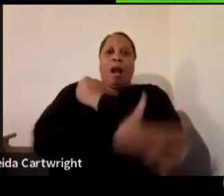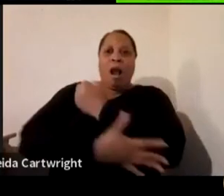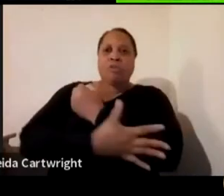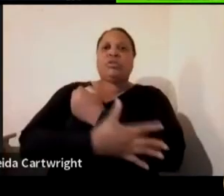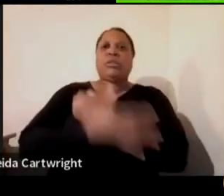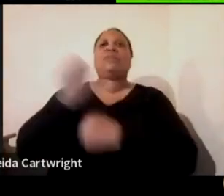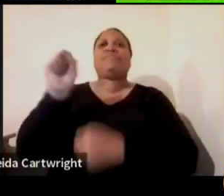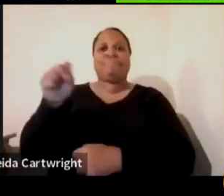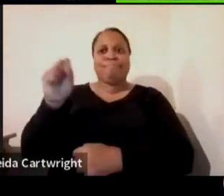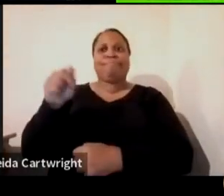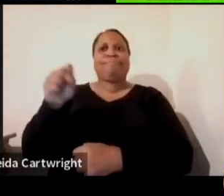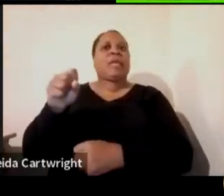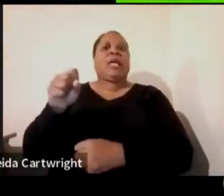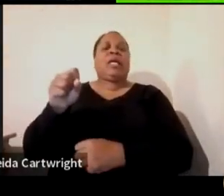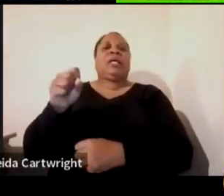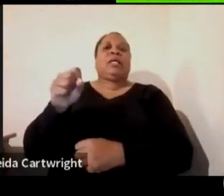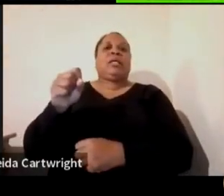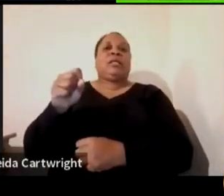there is no